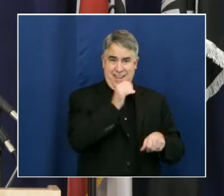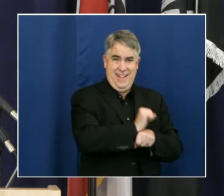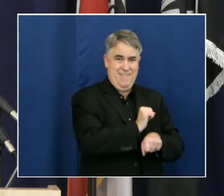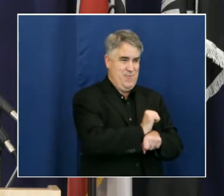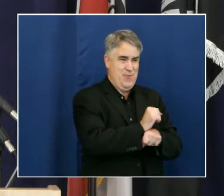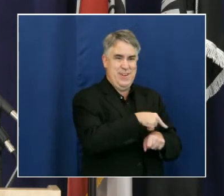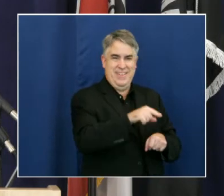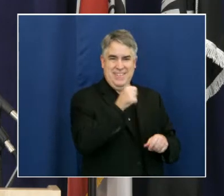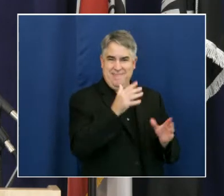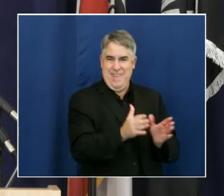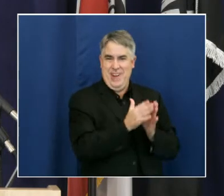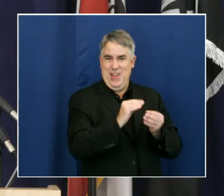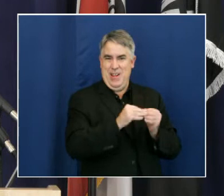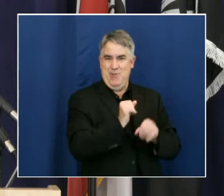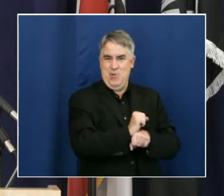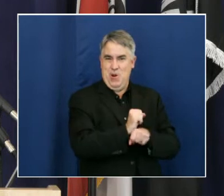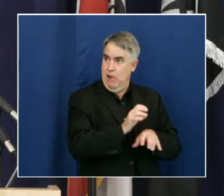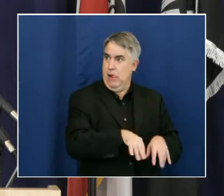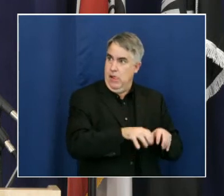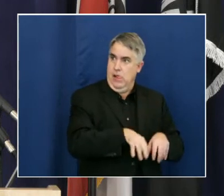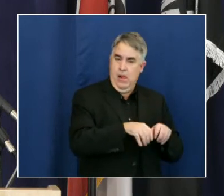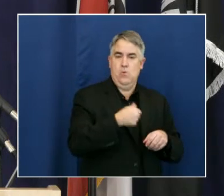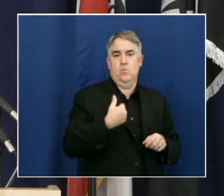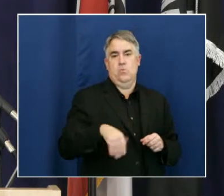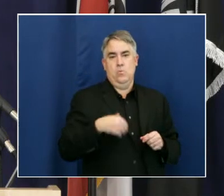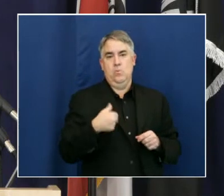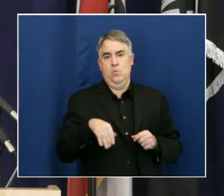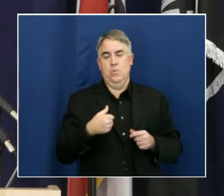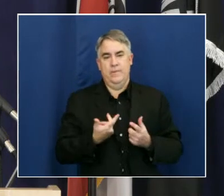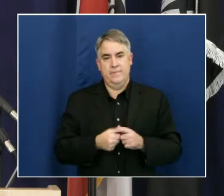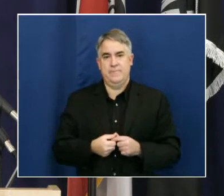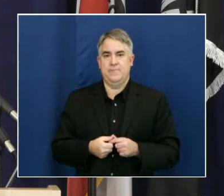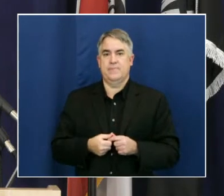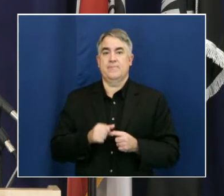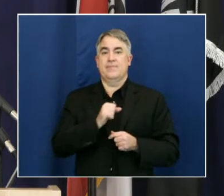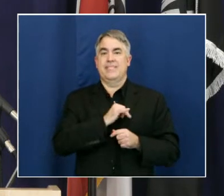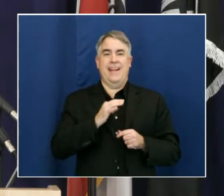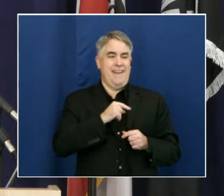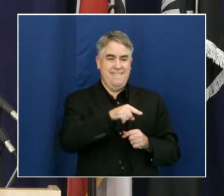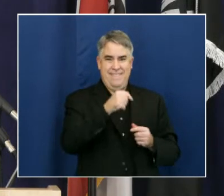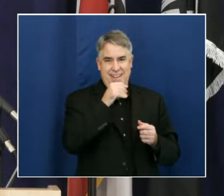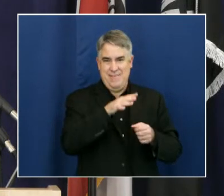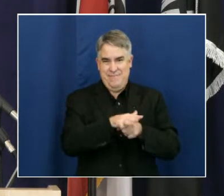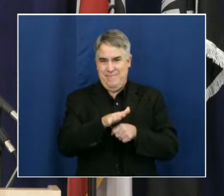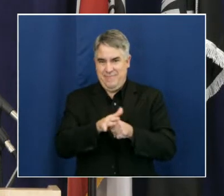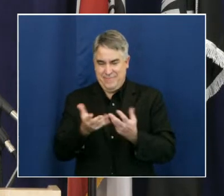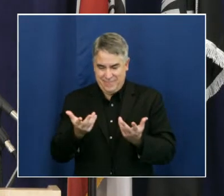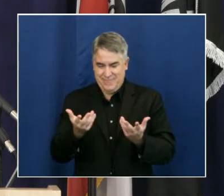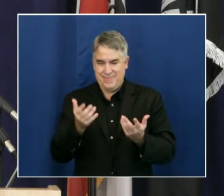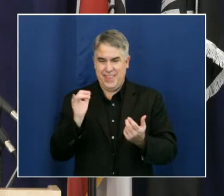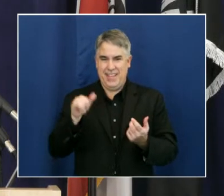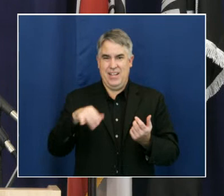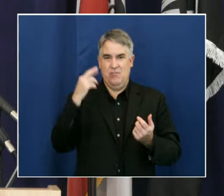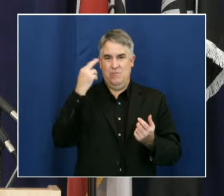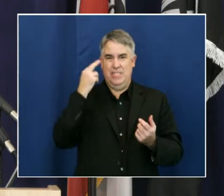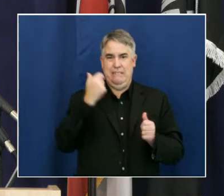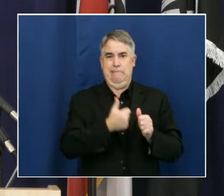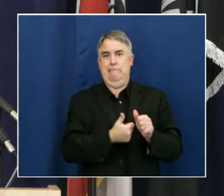thing. Dr. McDonald just walked through all the safety protocols and procedures that have to be put in place, and it is dependent upon healthcare workers.